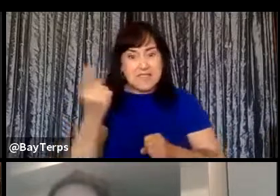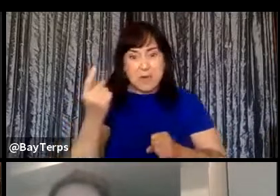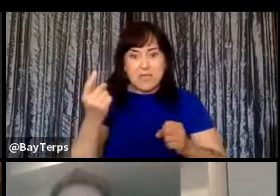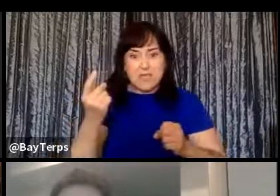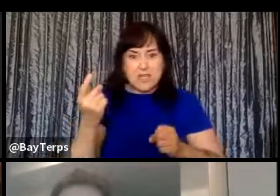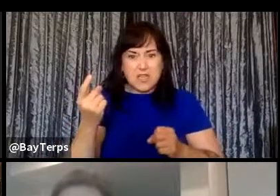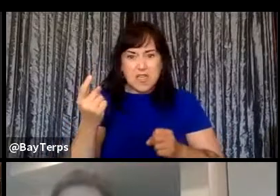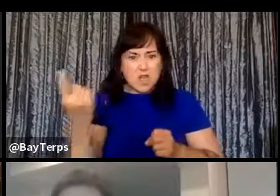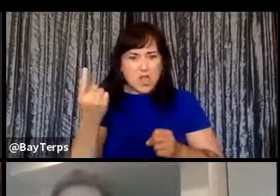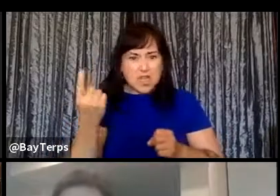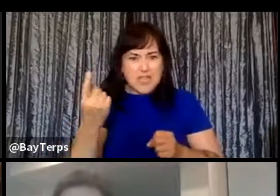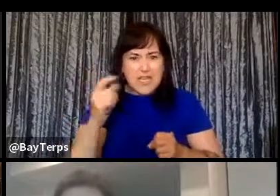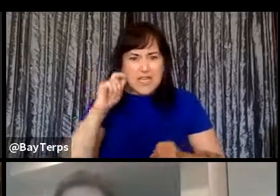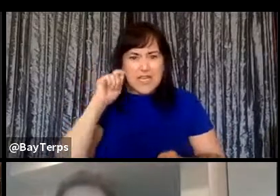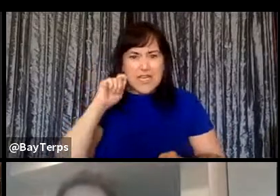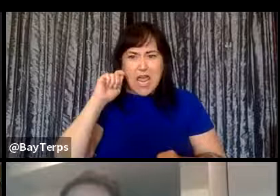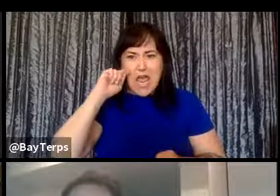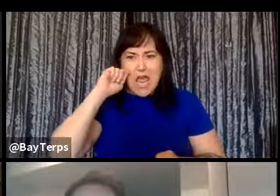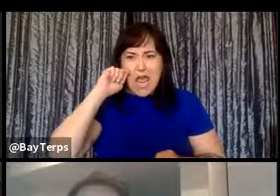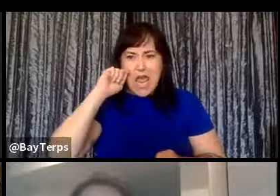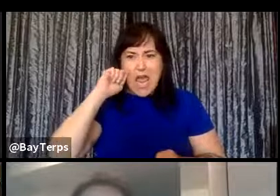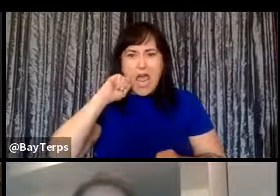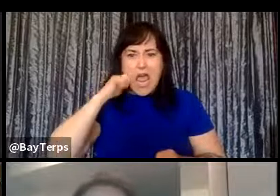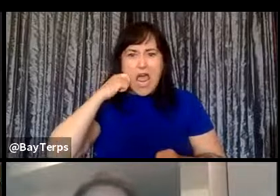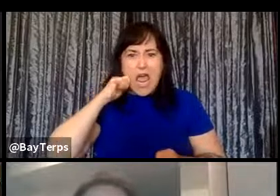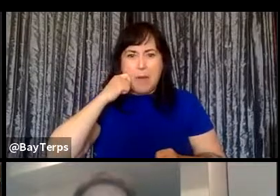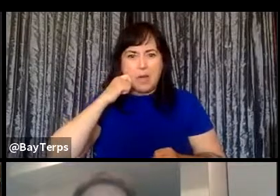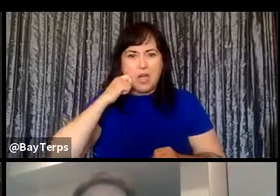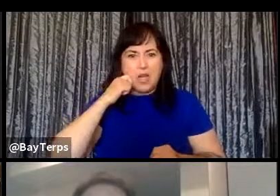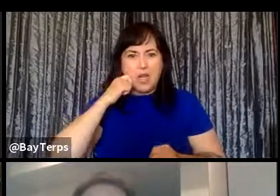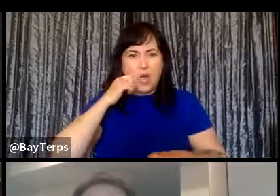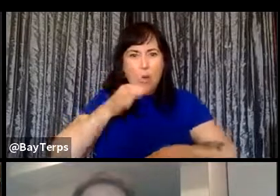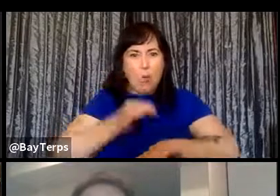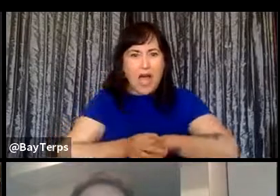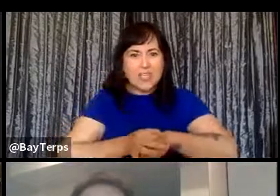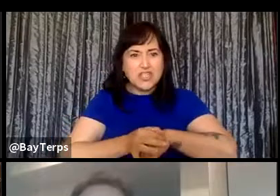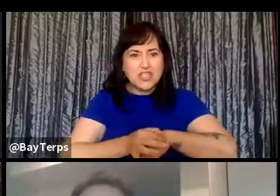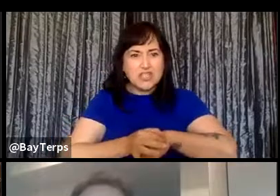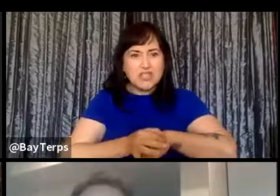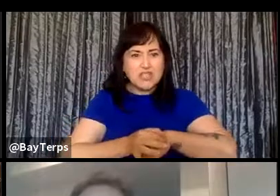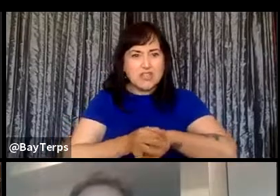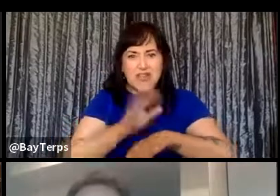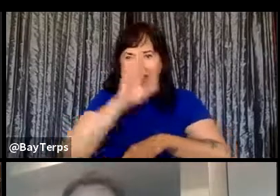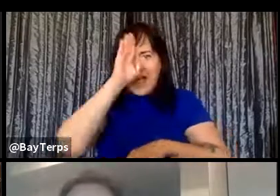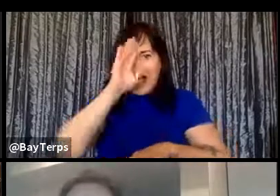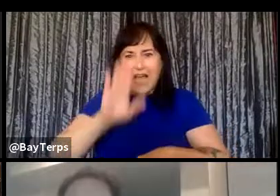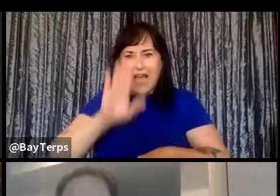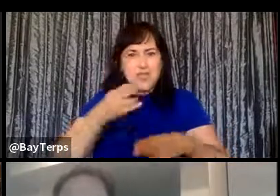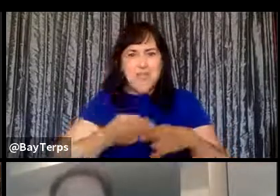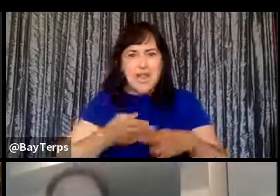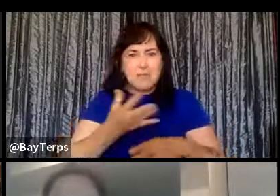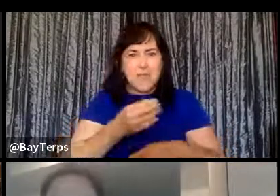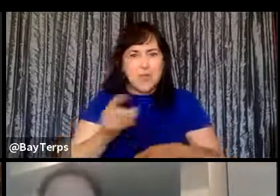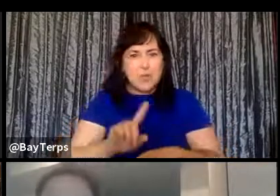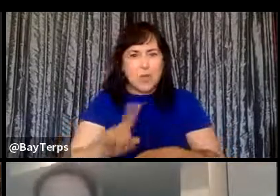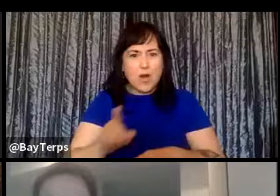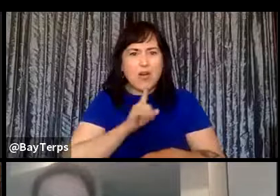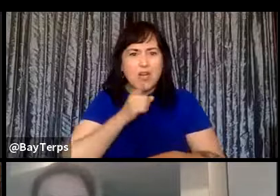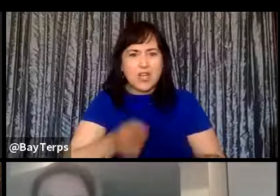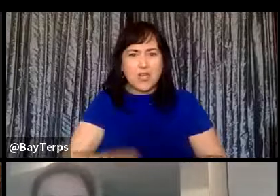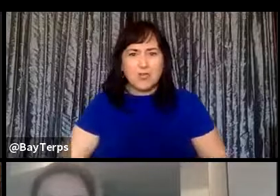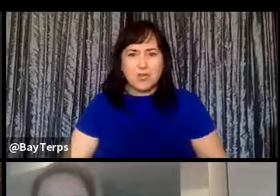like an Apple Watch who's on screen. Hi, what's your name and where are you?